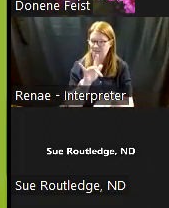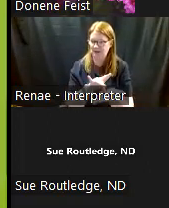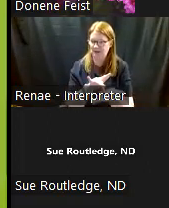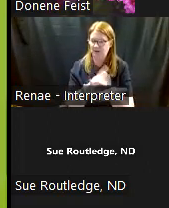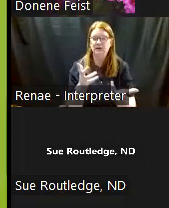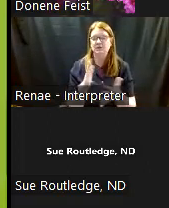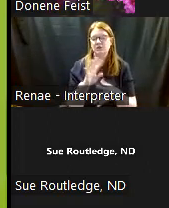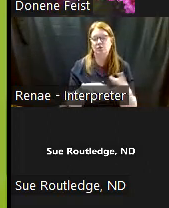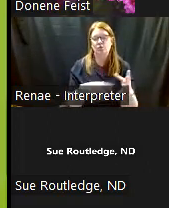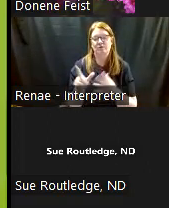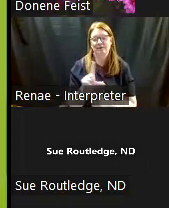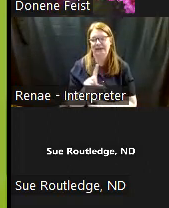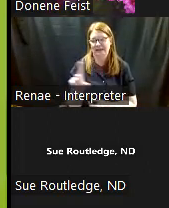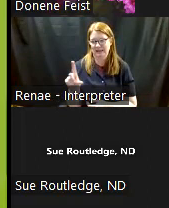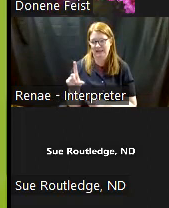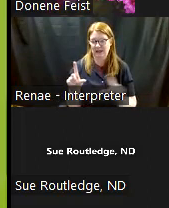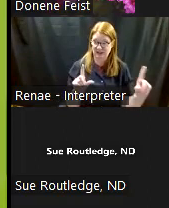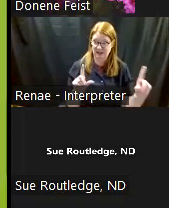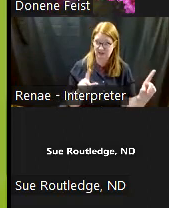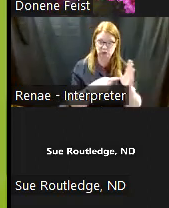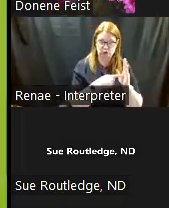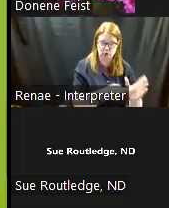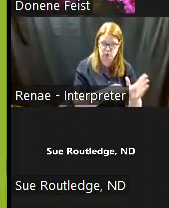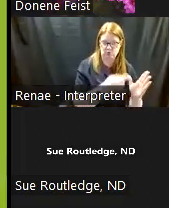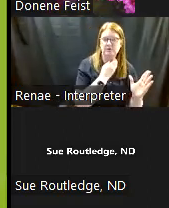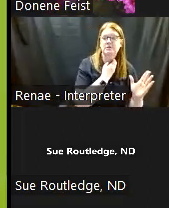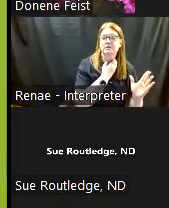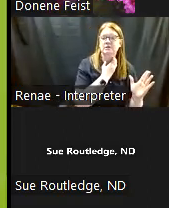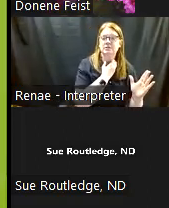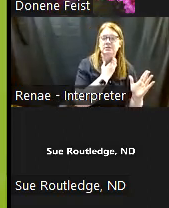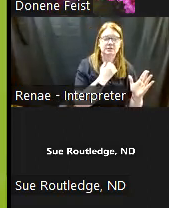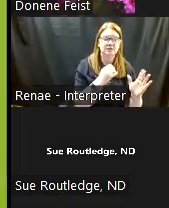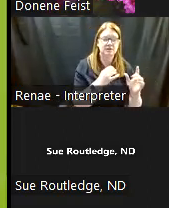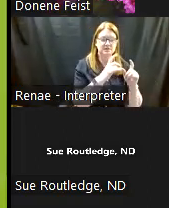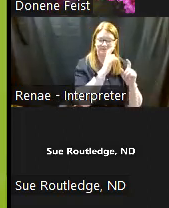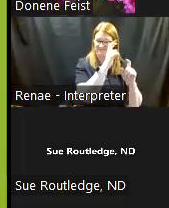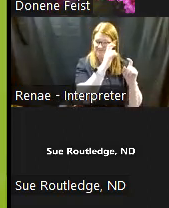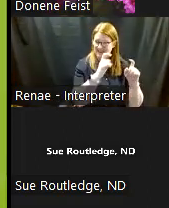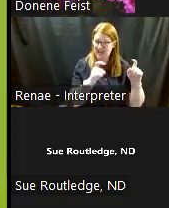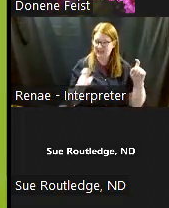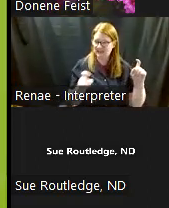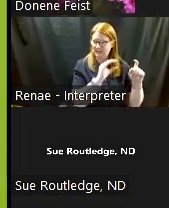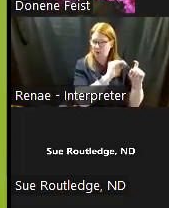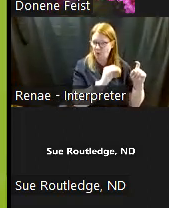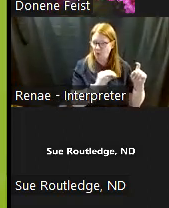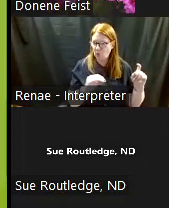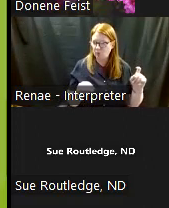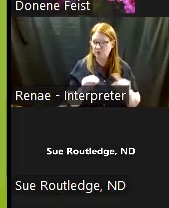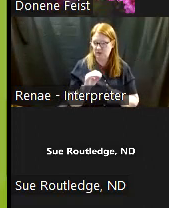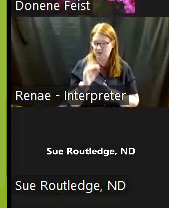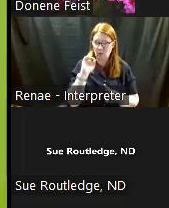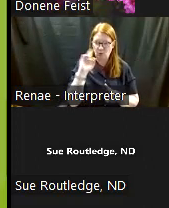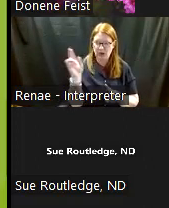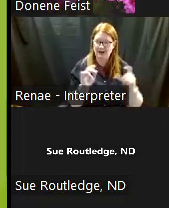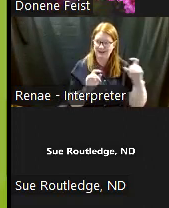on the left really does a good job of highlighting that the X's and O's are the O's are the right ear, the X's